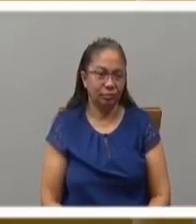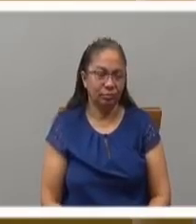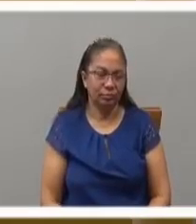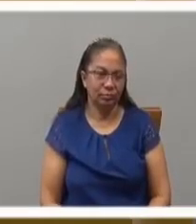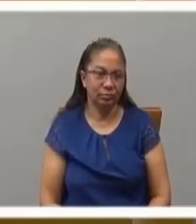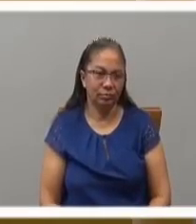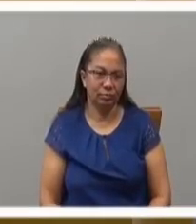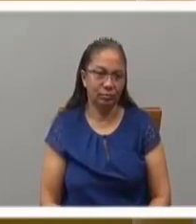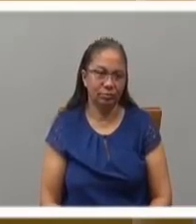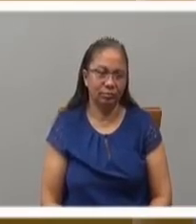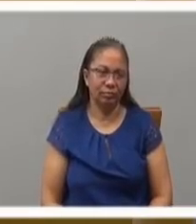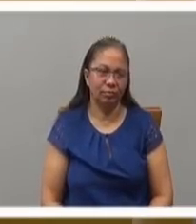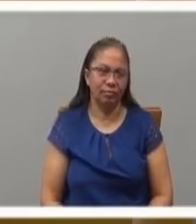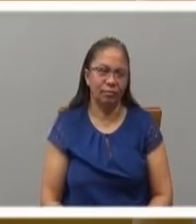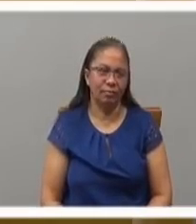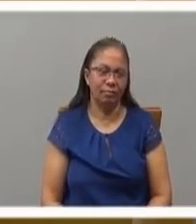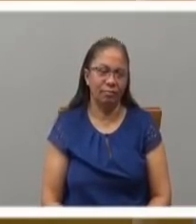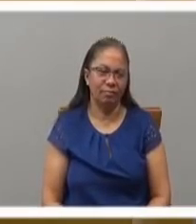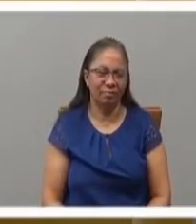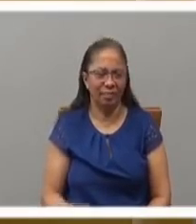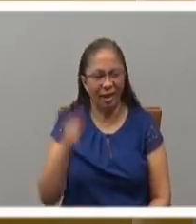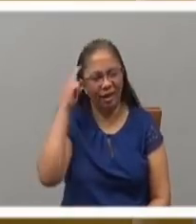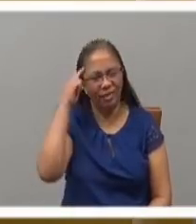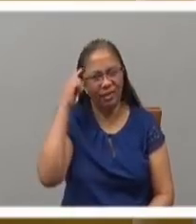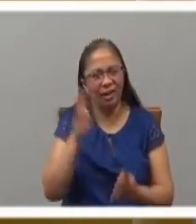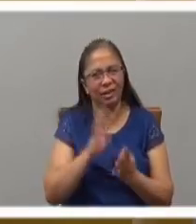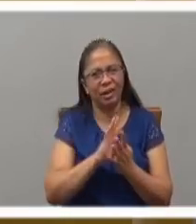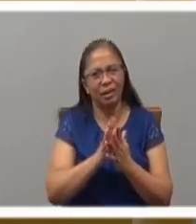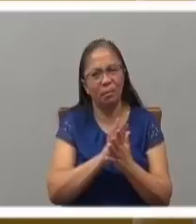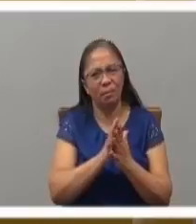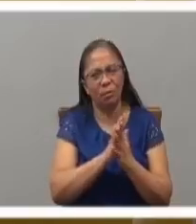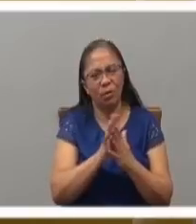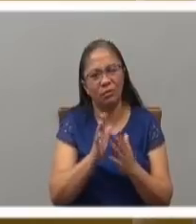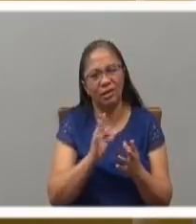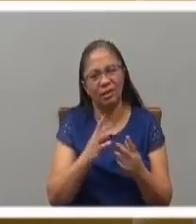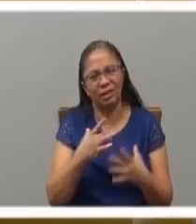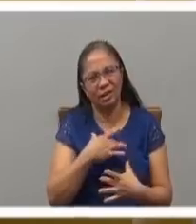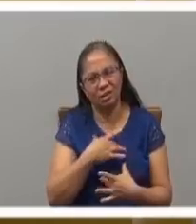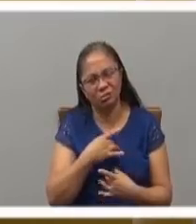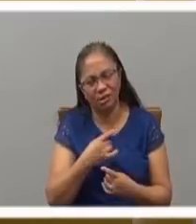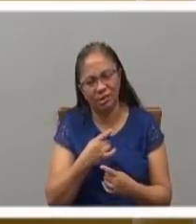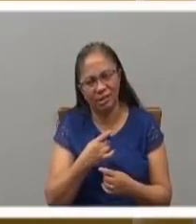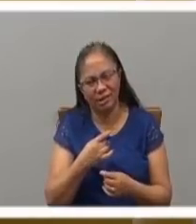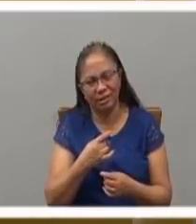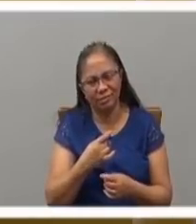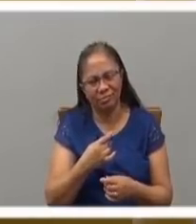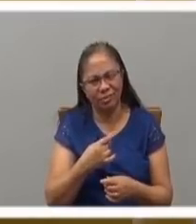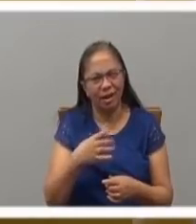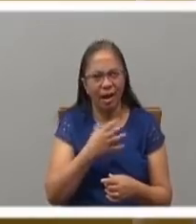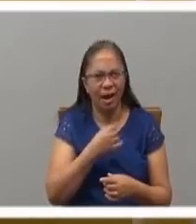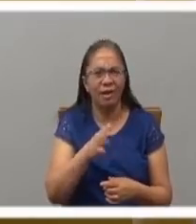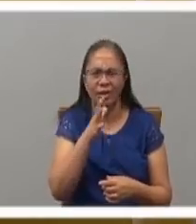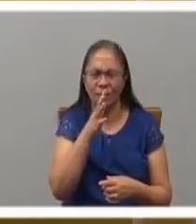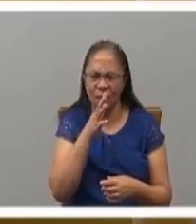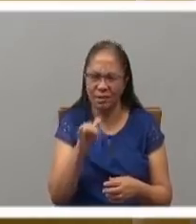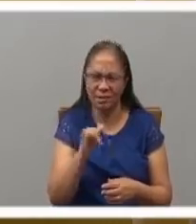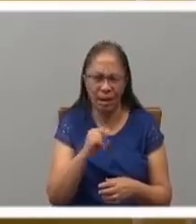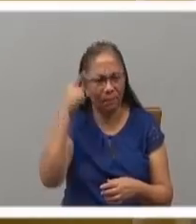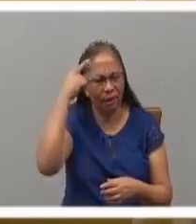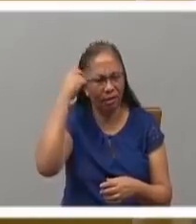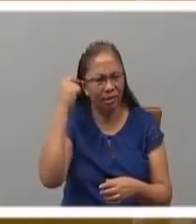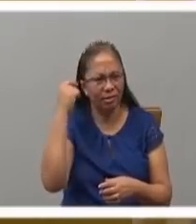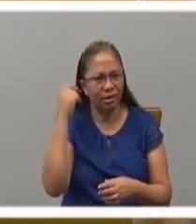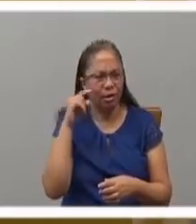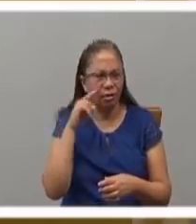Beloved in Christ, I found this movie interesting and the mother even more interesting, because you and